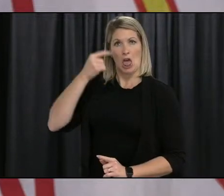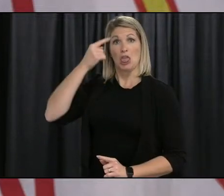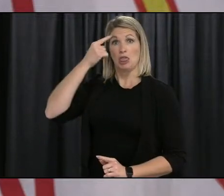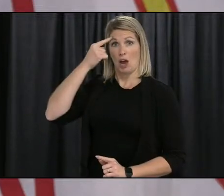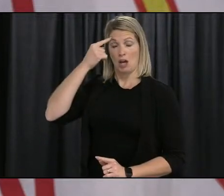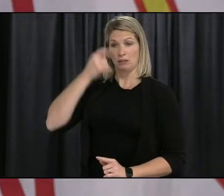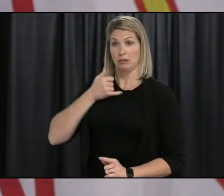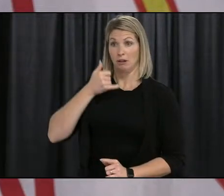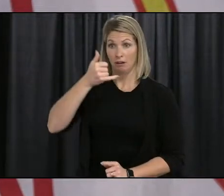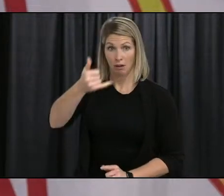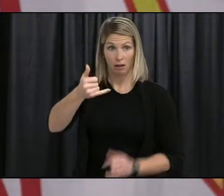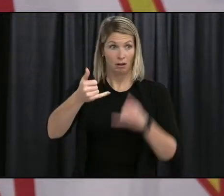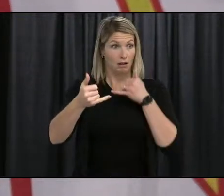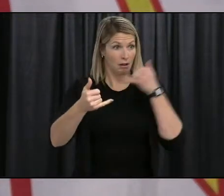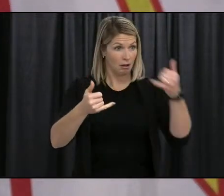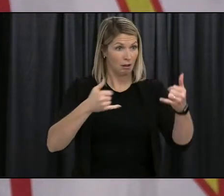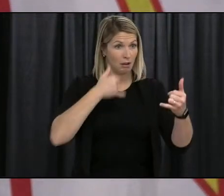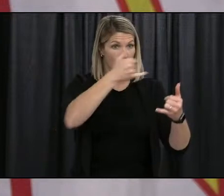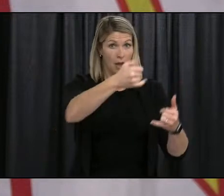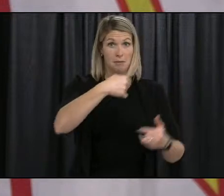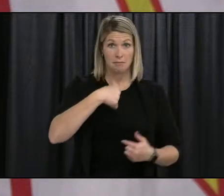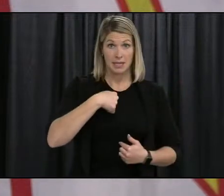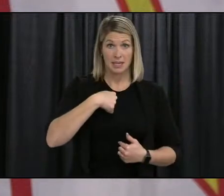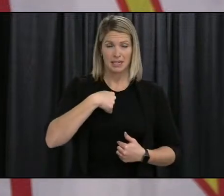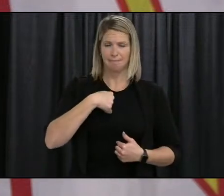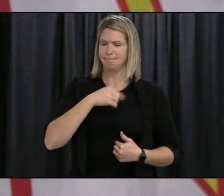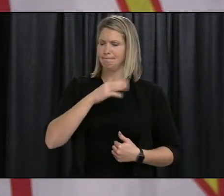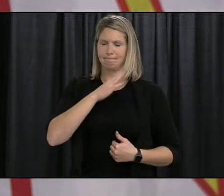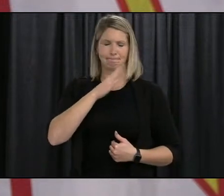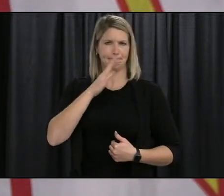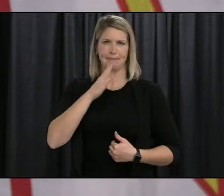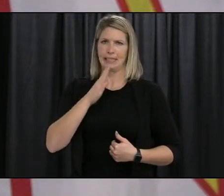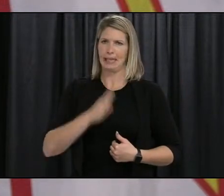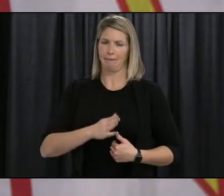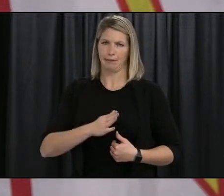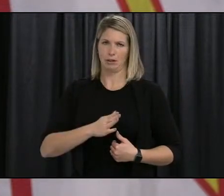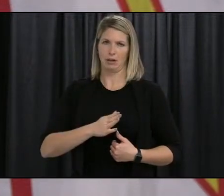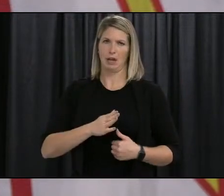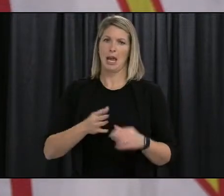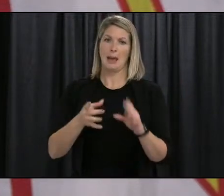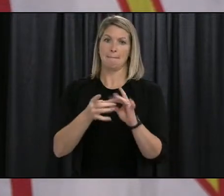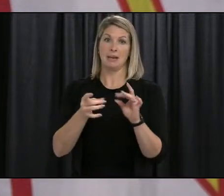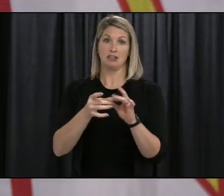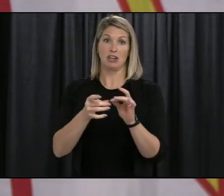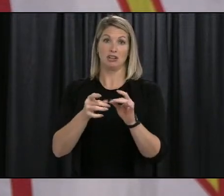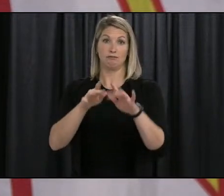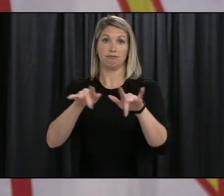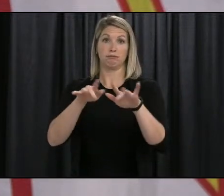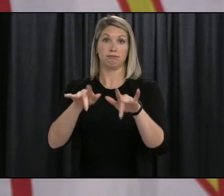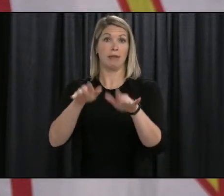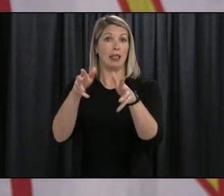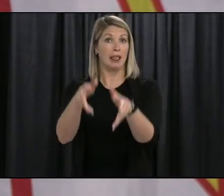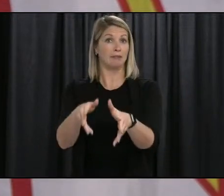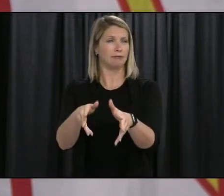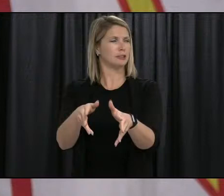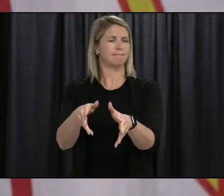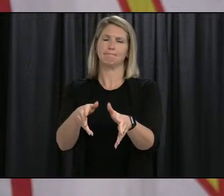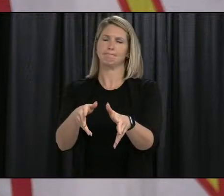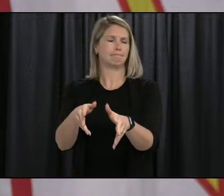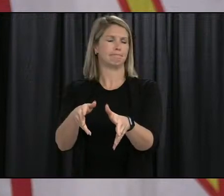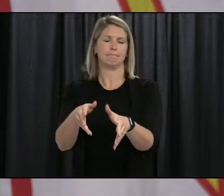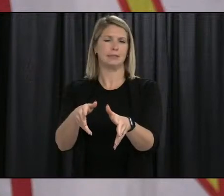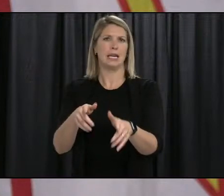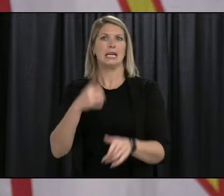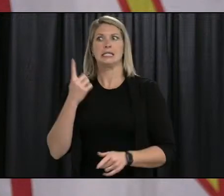today that I would not make such calls or leave any such telephone messages. So if you do receive a personal call or message from